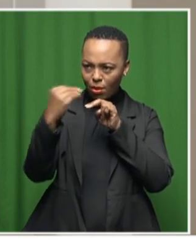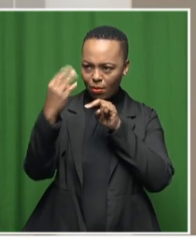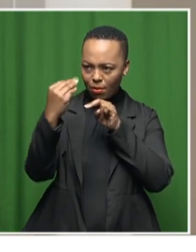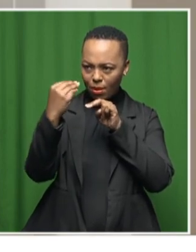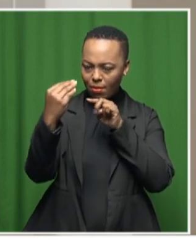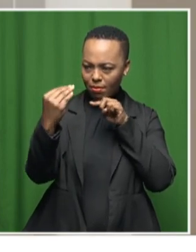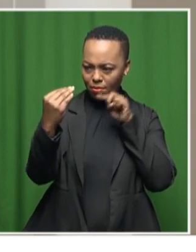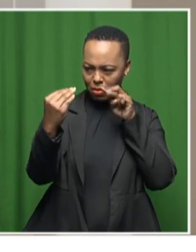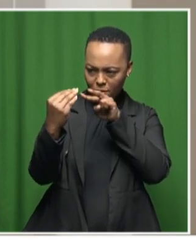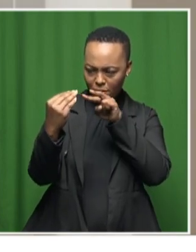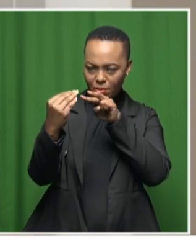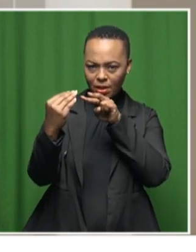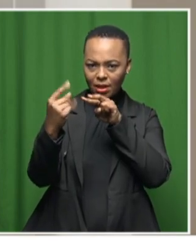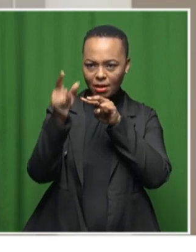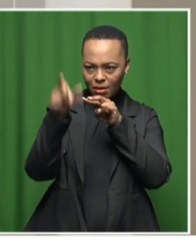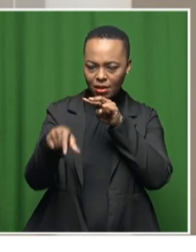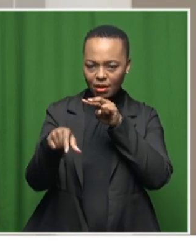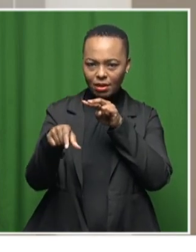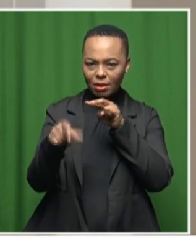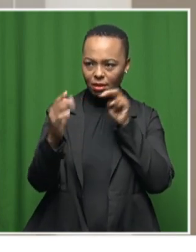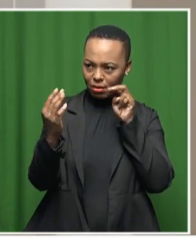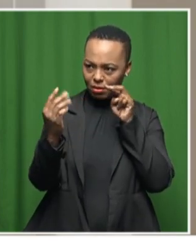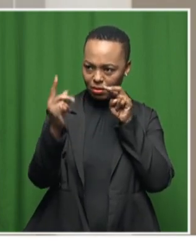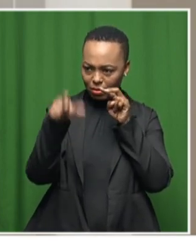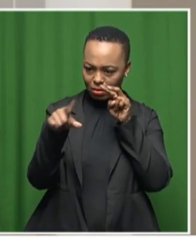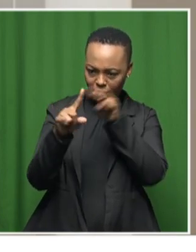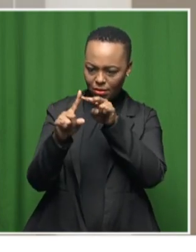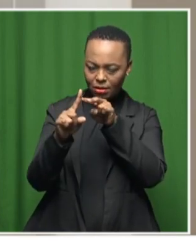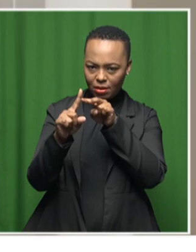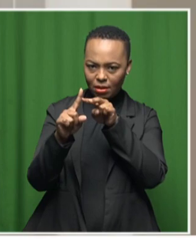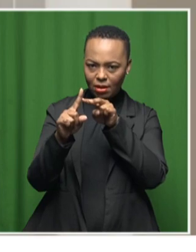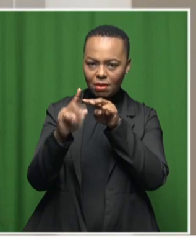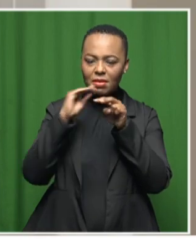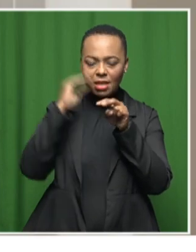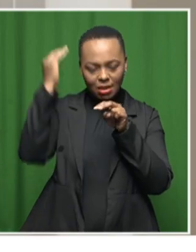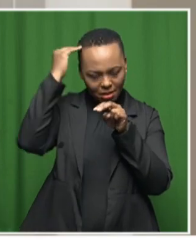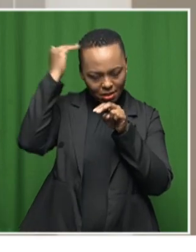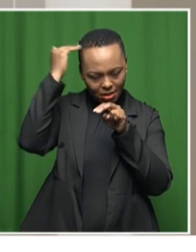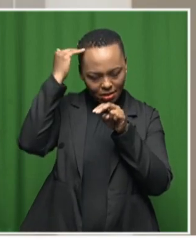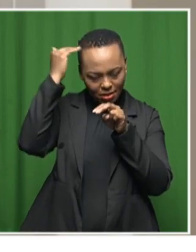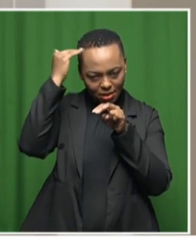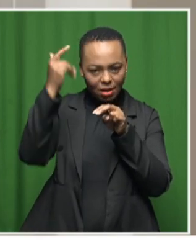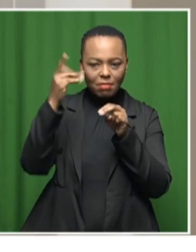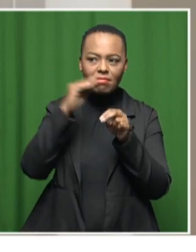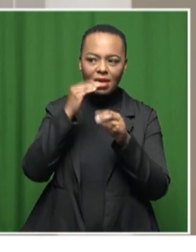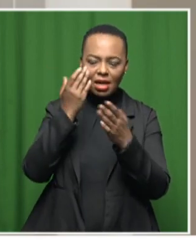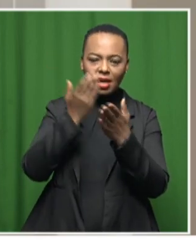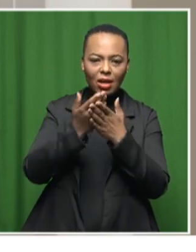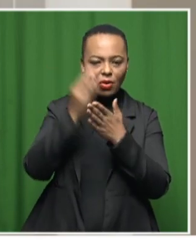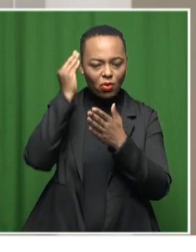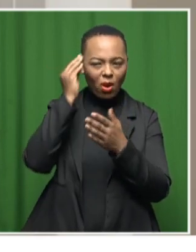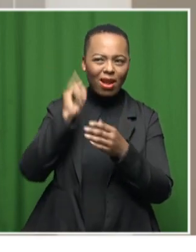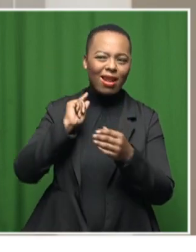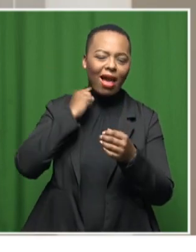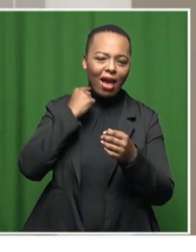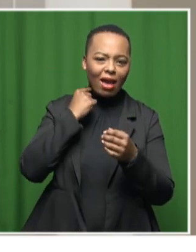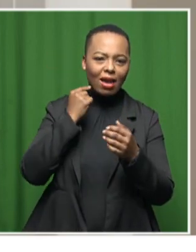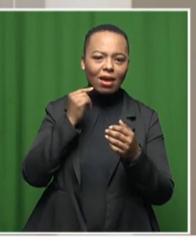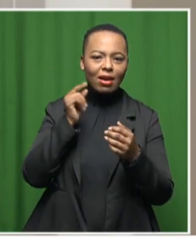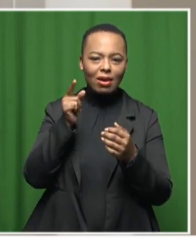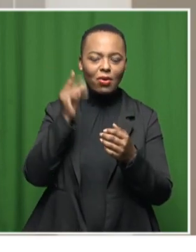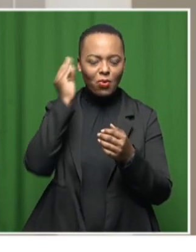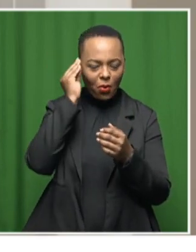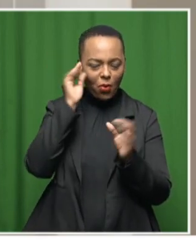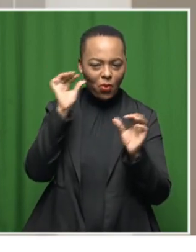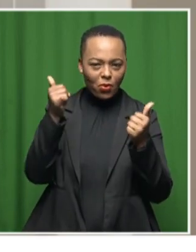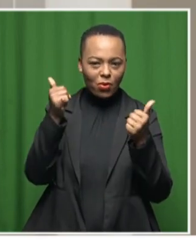control our subconscious mind. Now, our subconscious mind knows exactly when we lie. And the moment we do, our